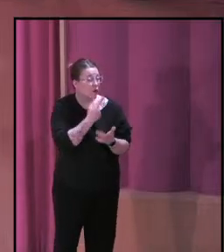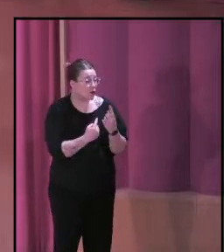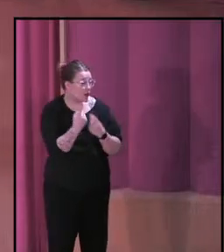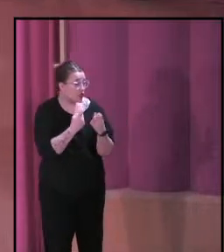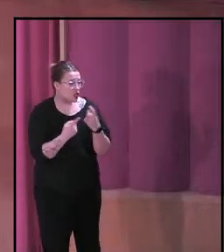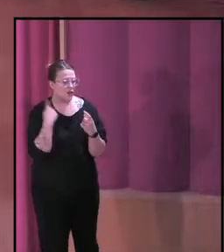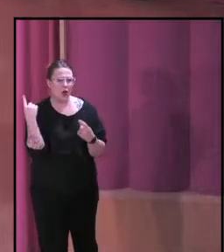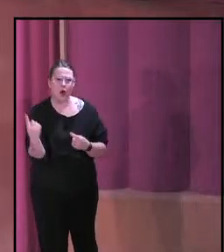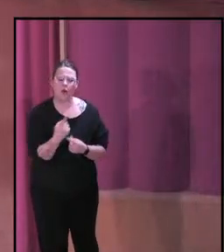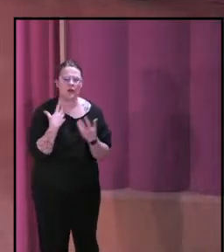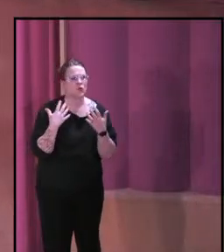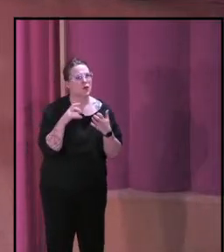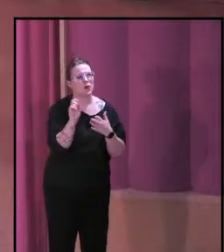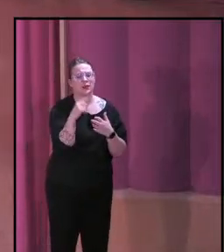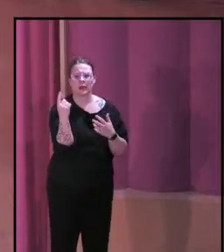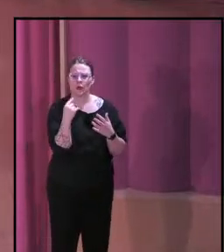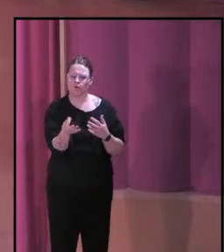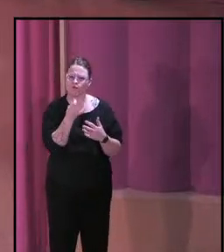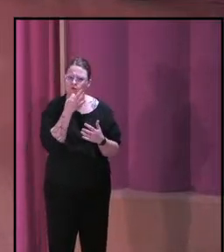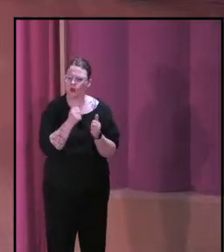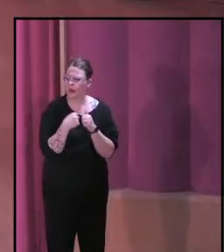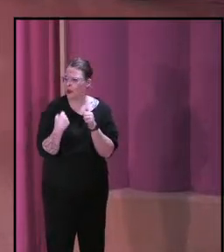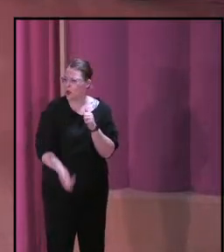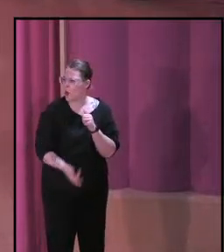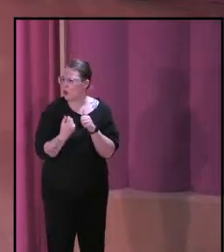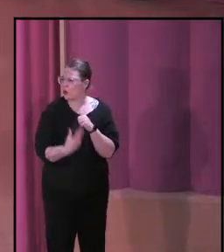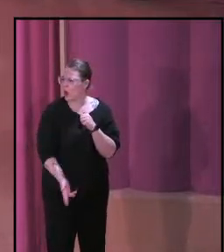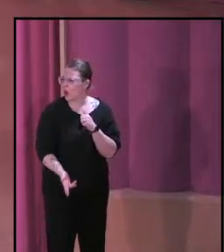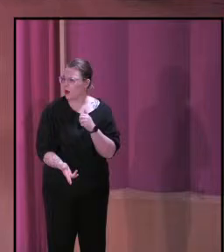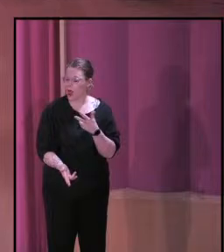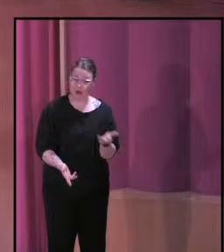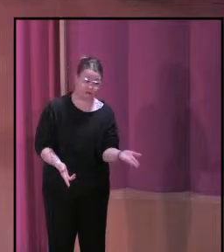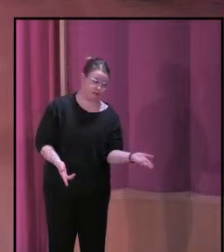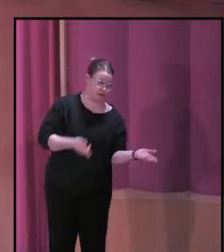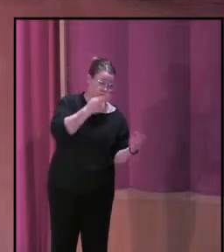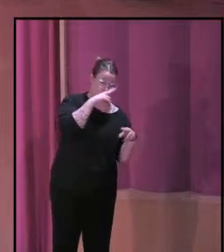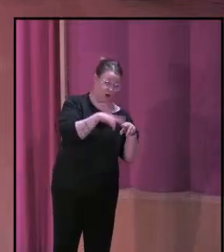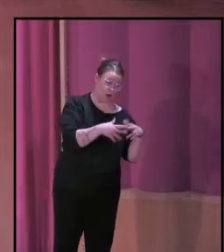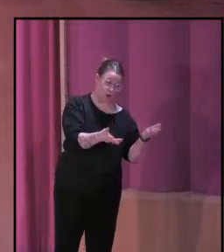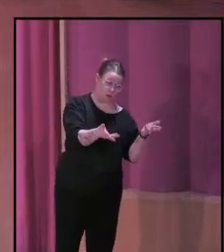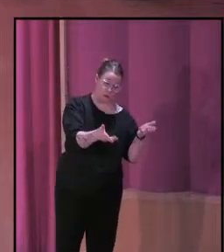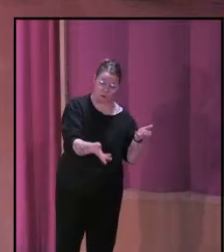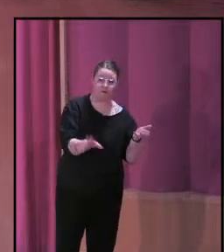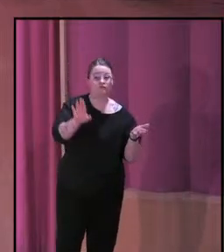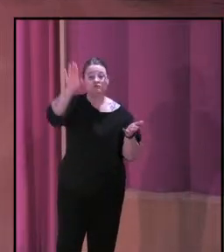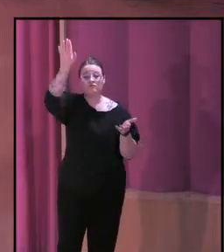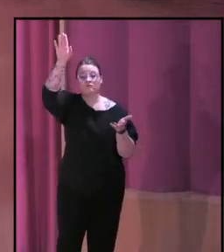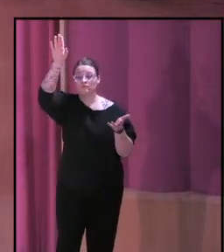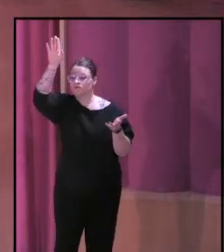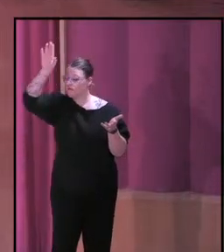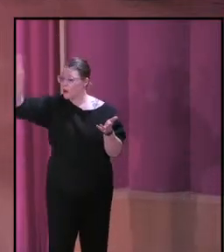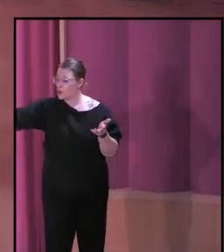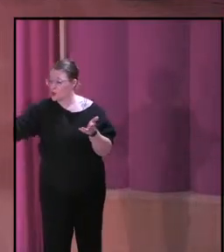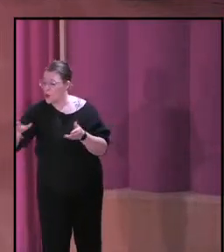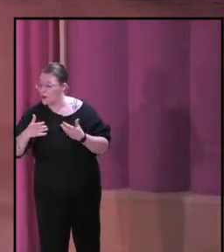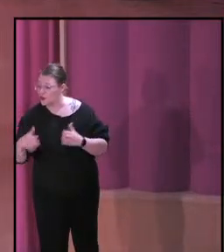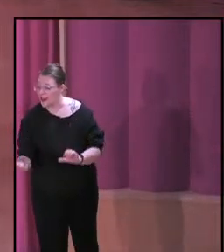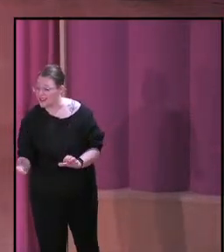ask a professional yo-yo person, because that could be a thing for somebody, raise your hand. This is your chance. Yes?